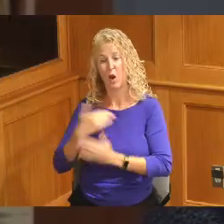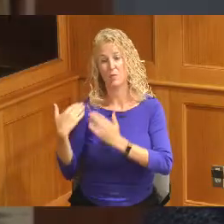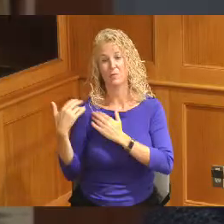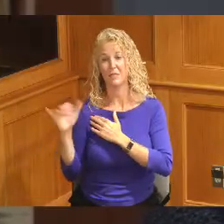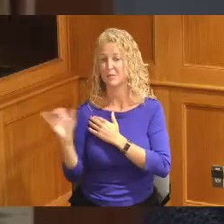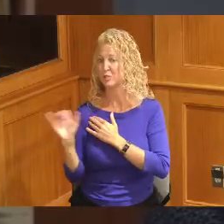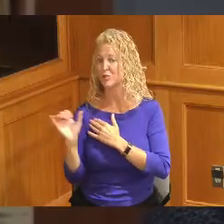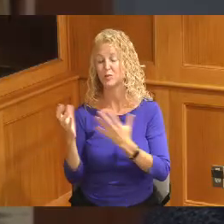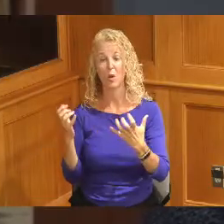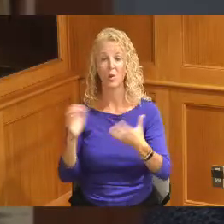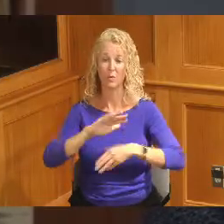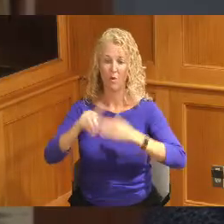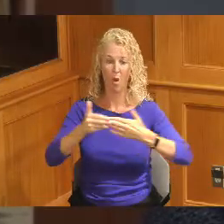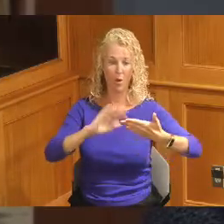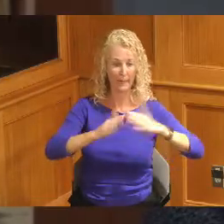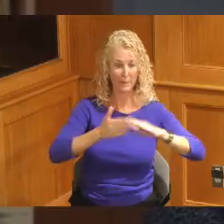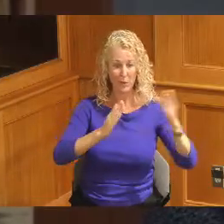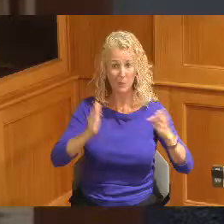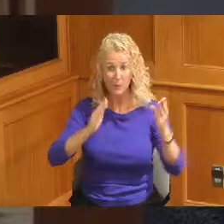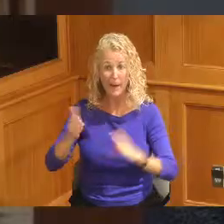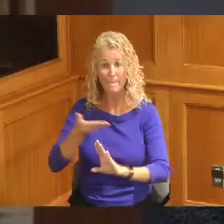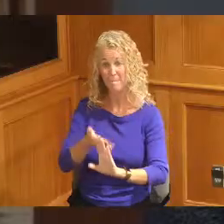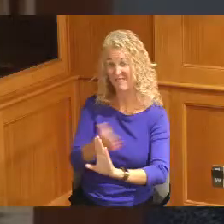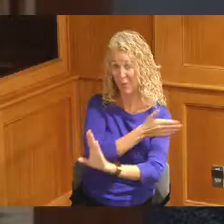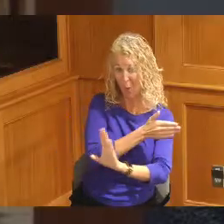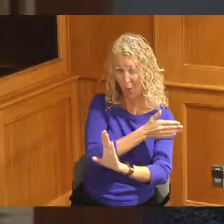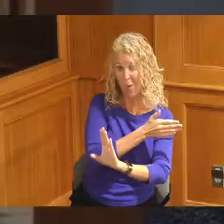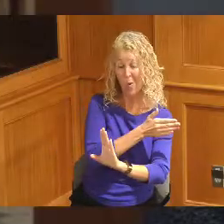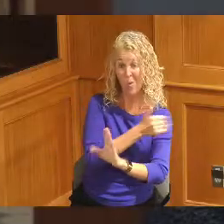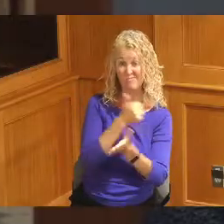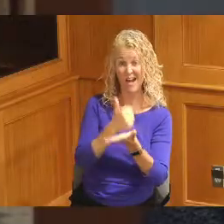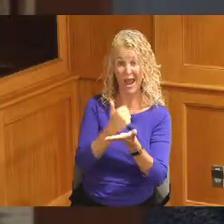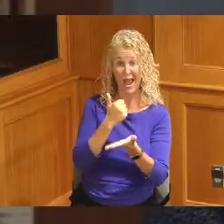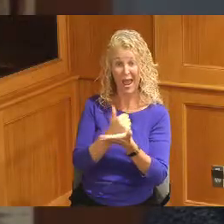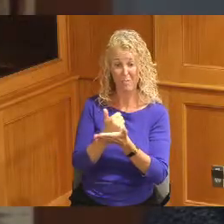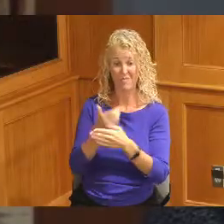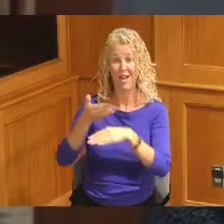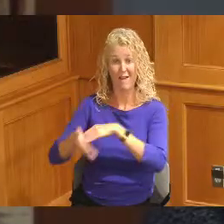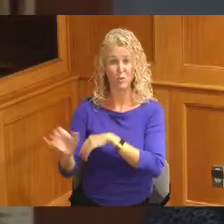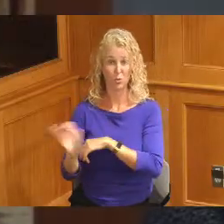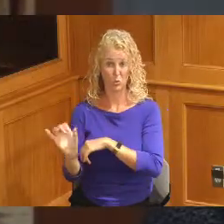trying to get communities and people to prepare pre-disaster to helping people recover